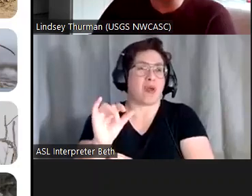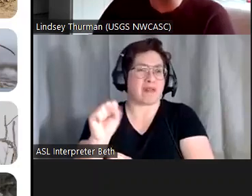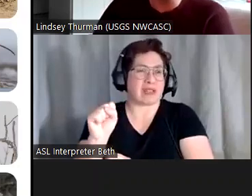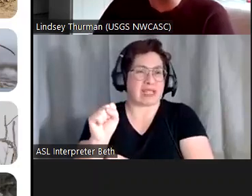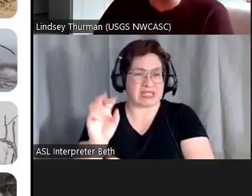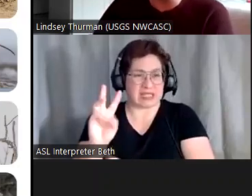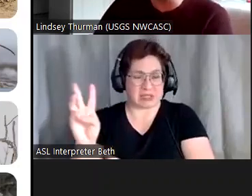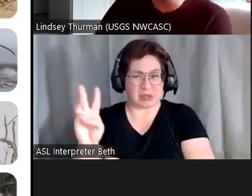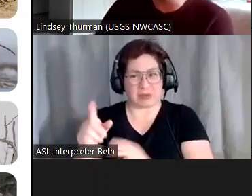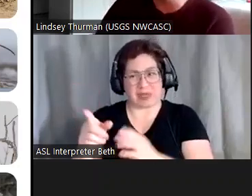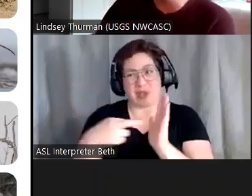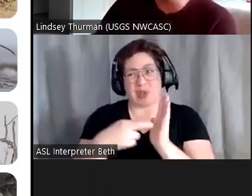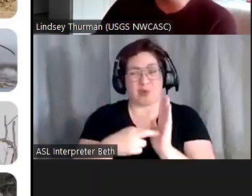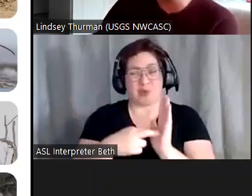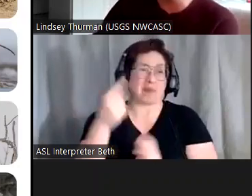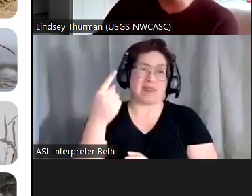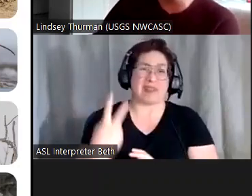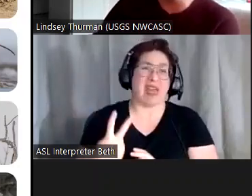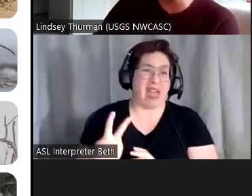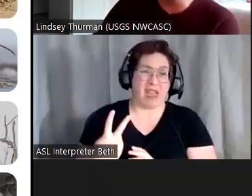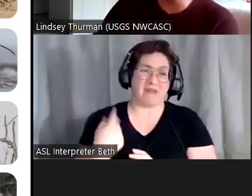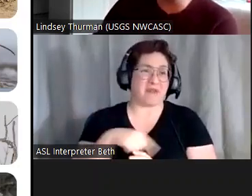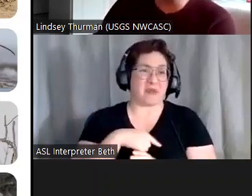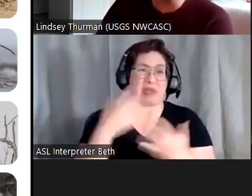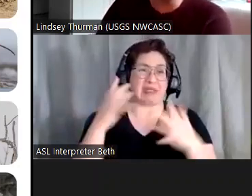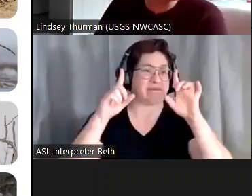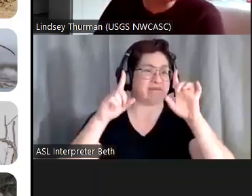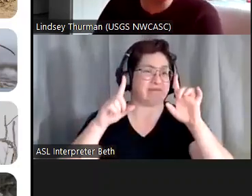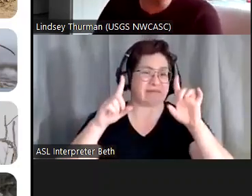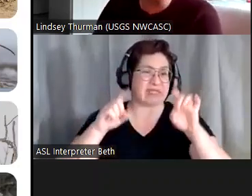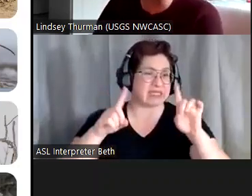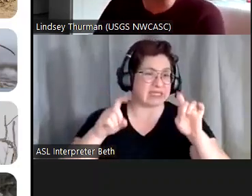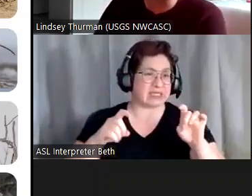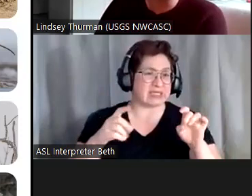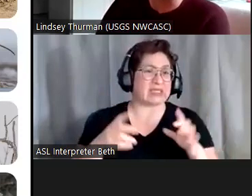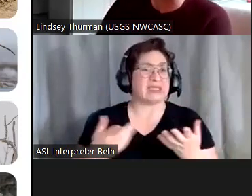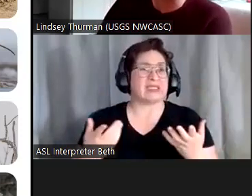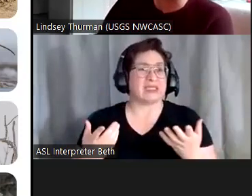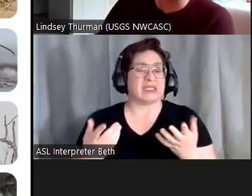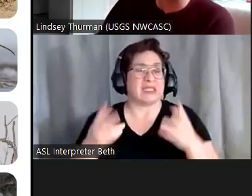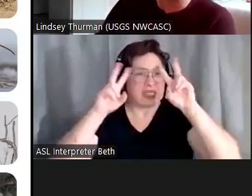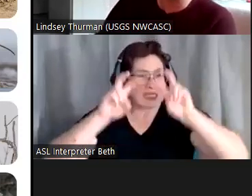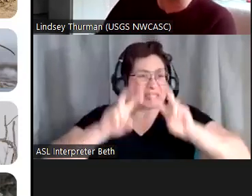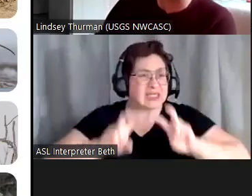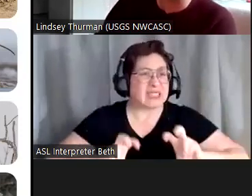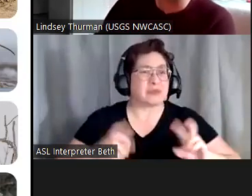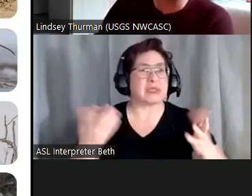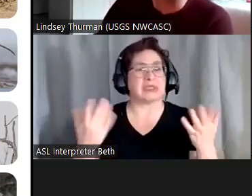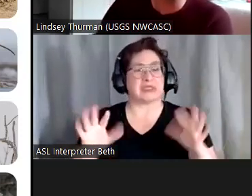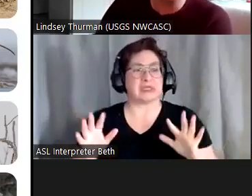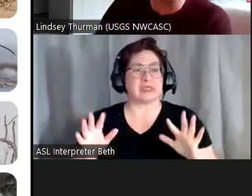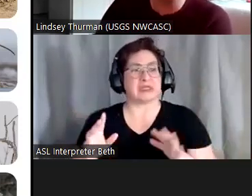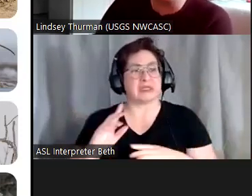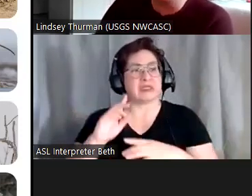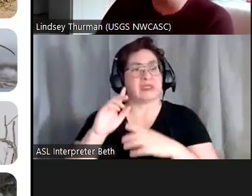of the species we've done assessments for. And I participate pretty frequently in species status assessments, and those are